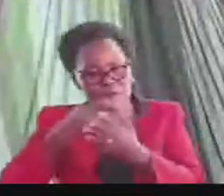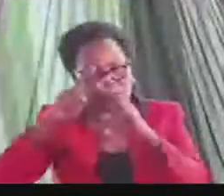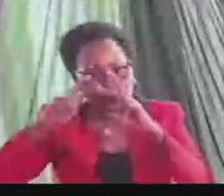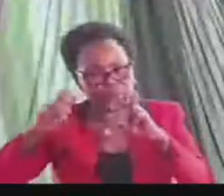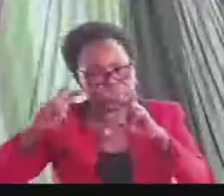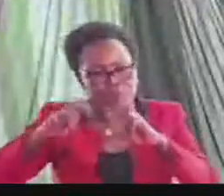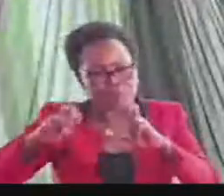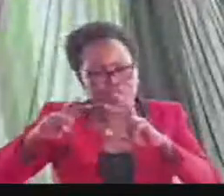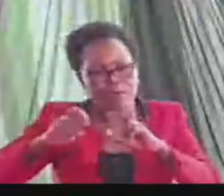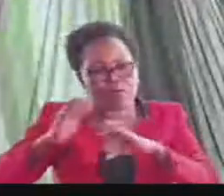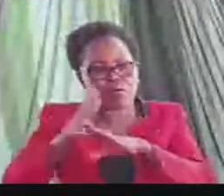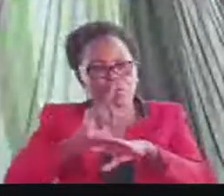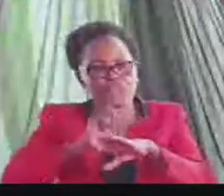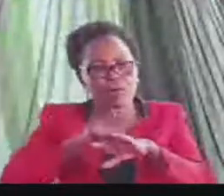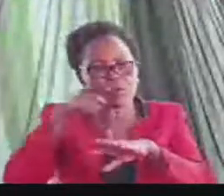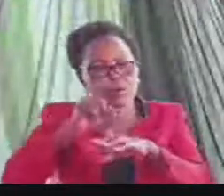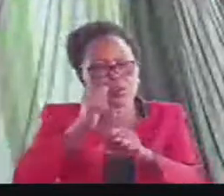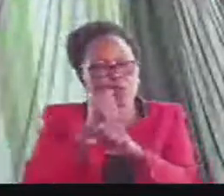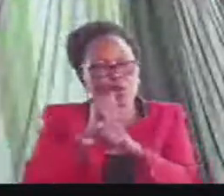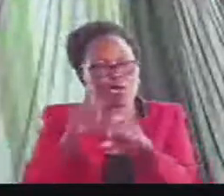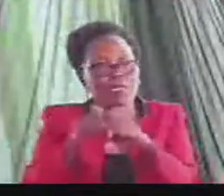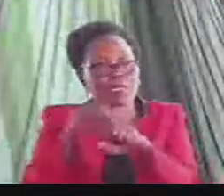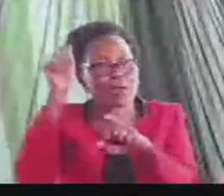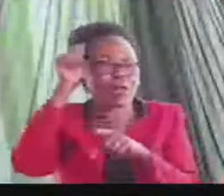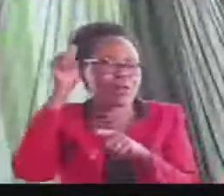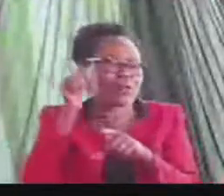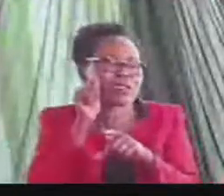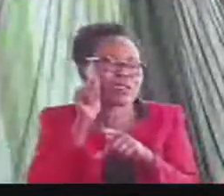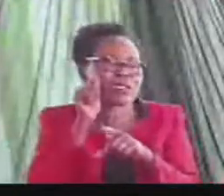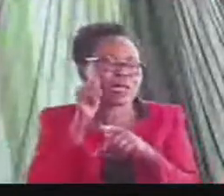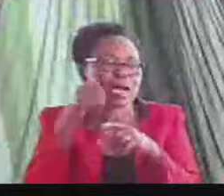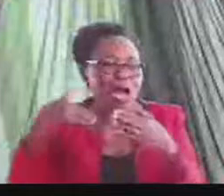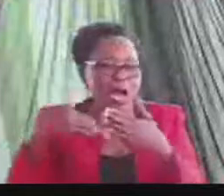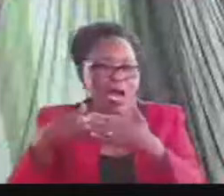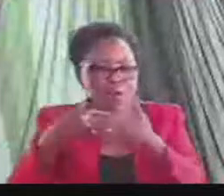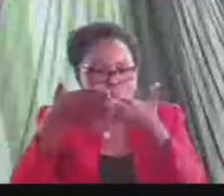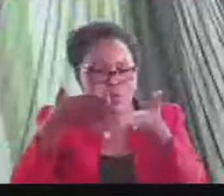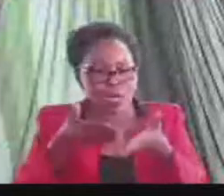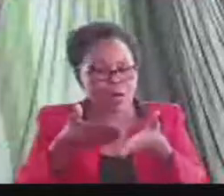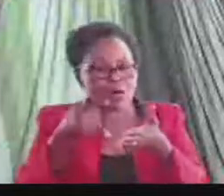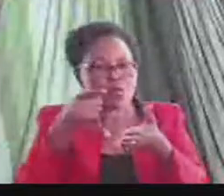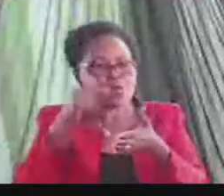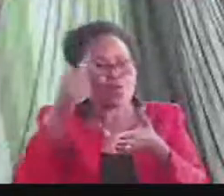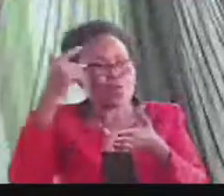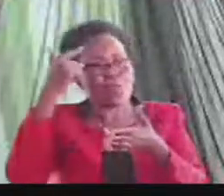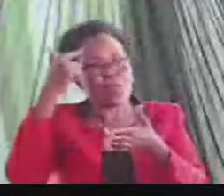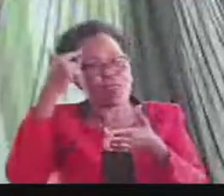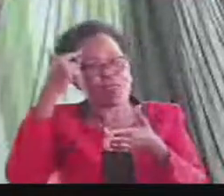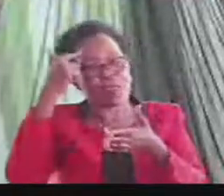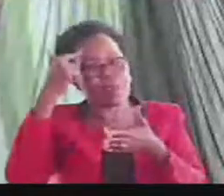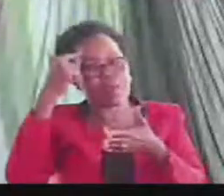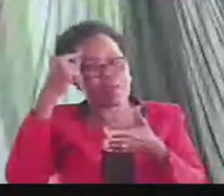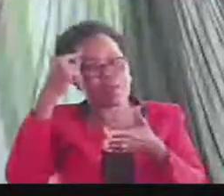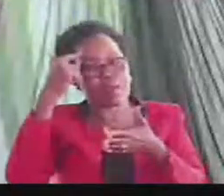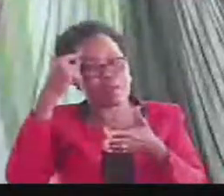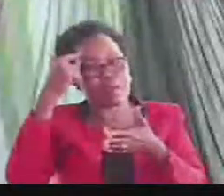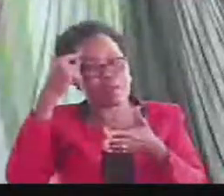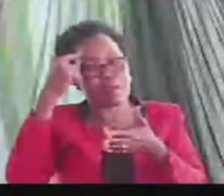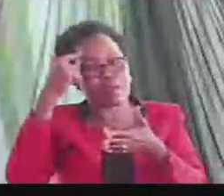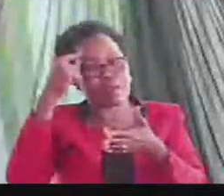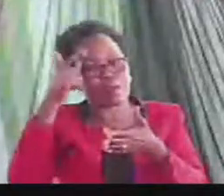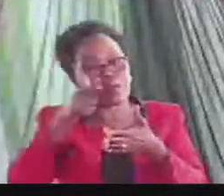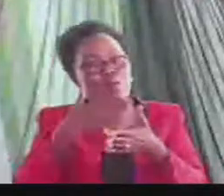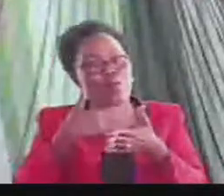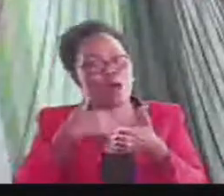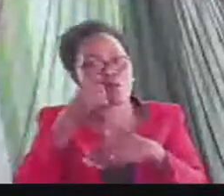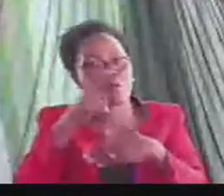advocate to NSF and all that, what is it in your background would make us believe that you've acquired